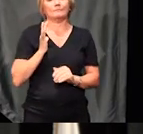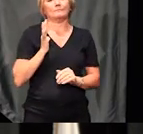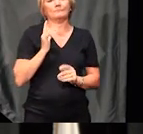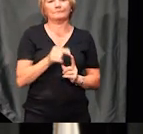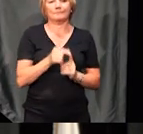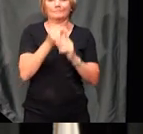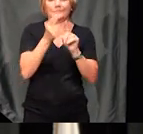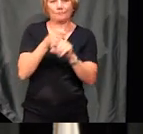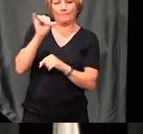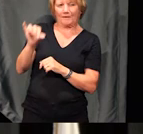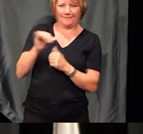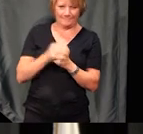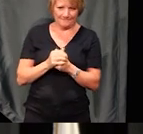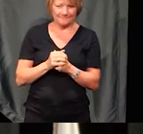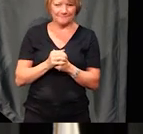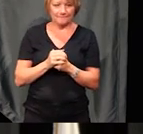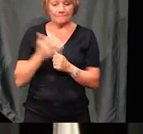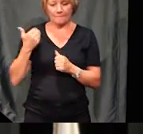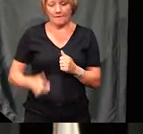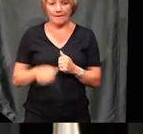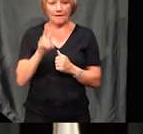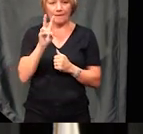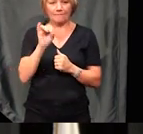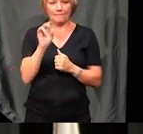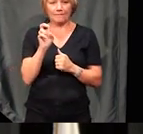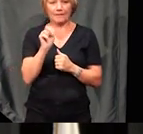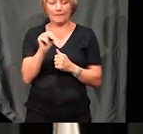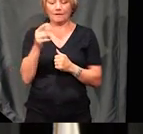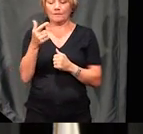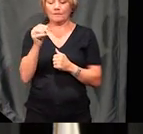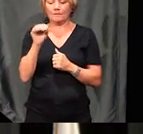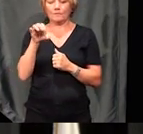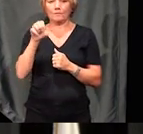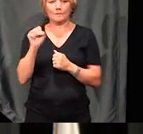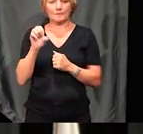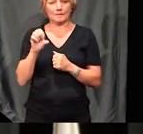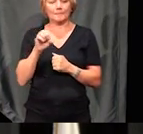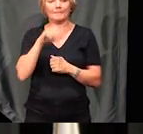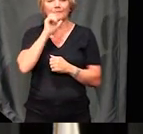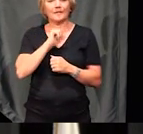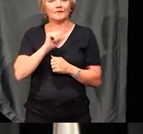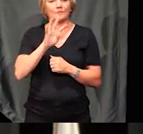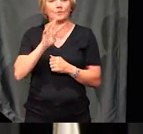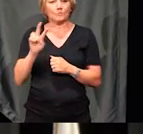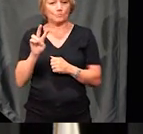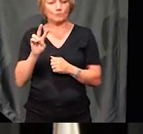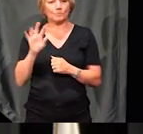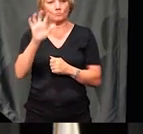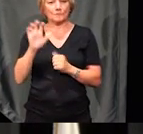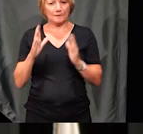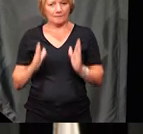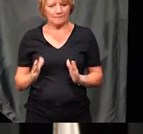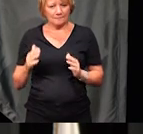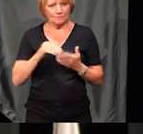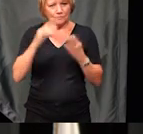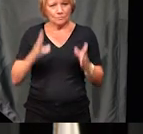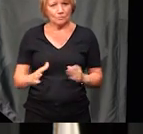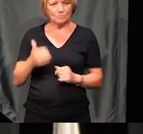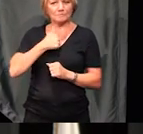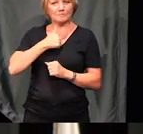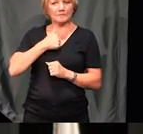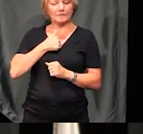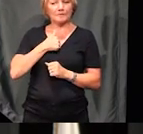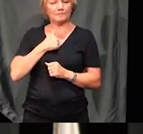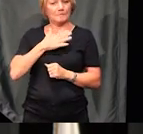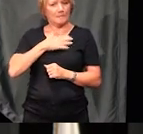of it. I am Viviane Goeasy, a 42-year-old Brazilian student who did not allow the